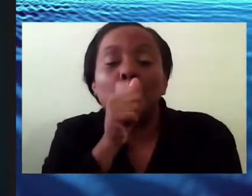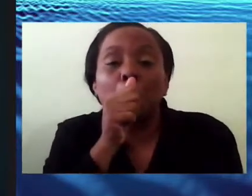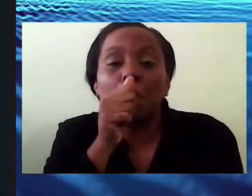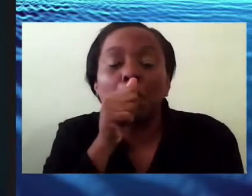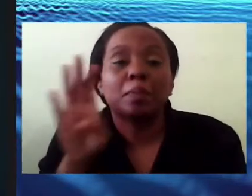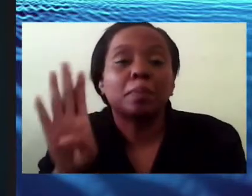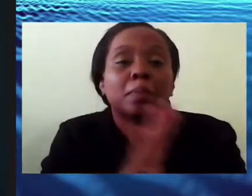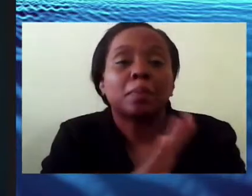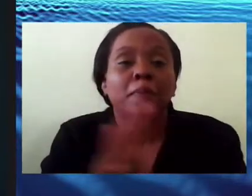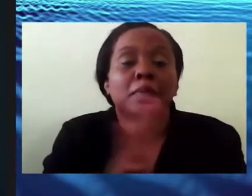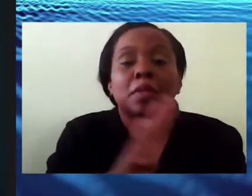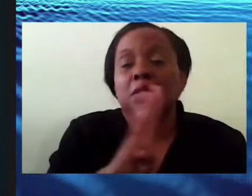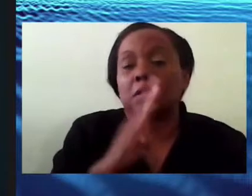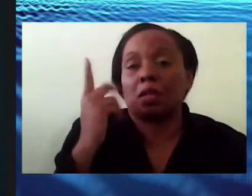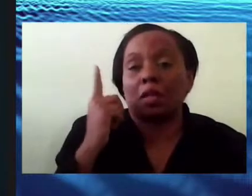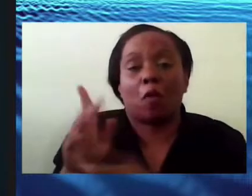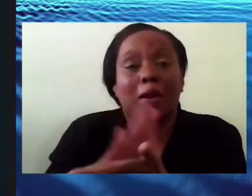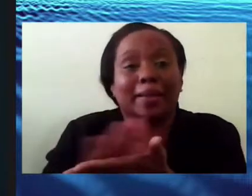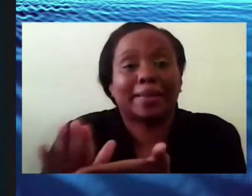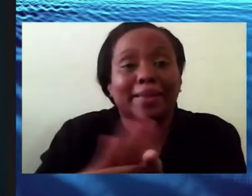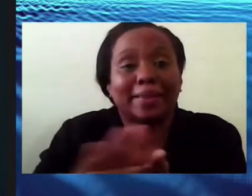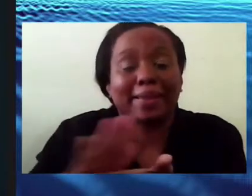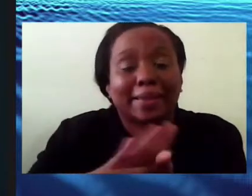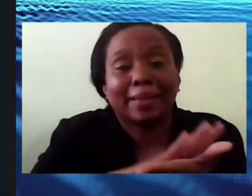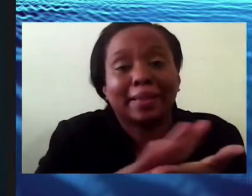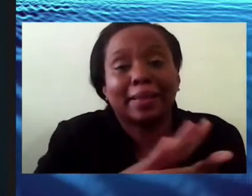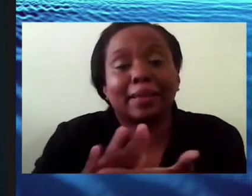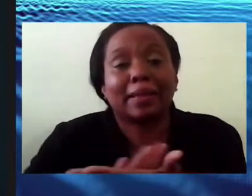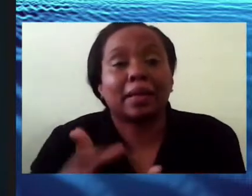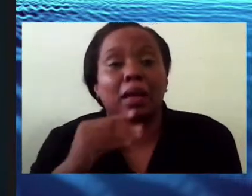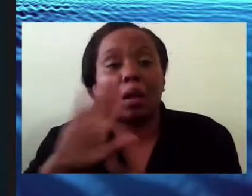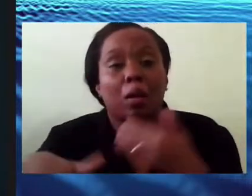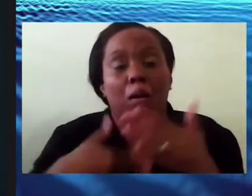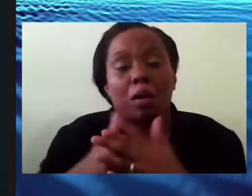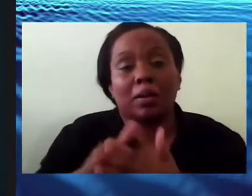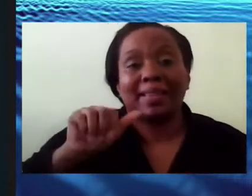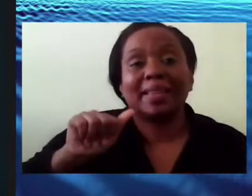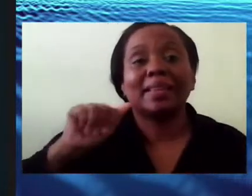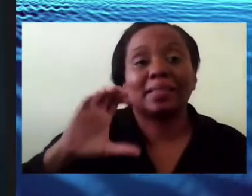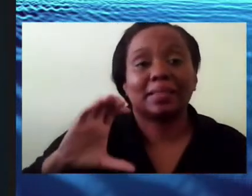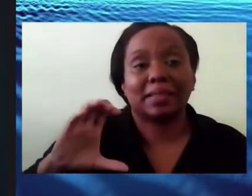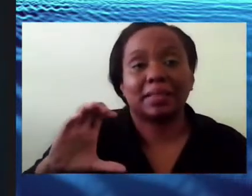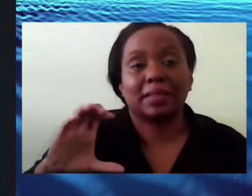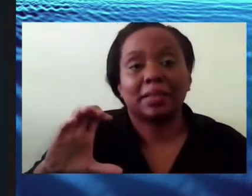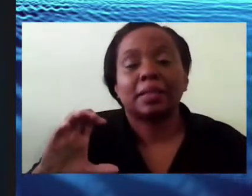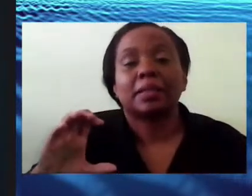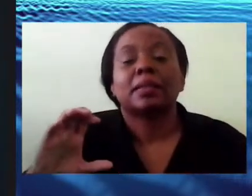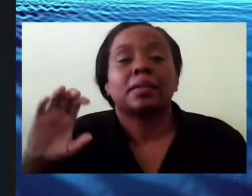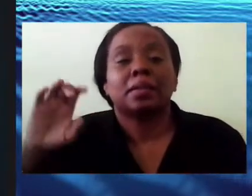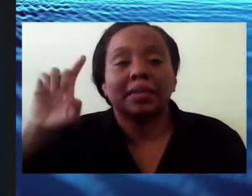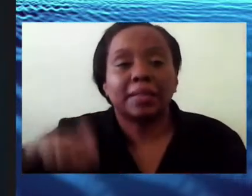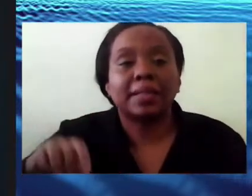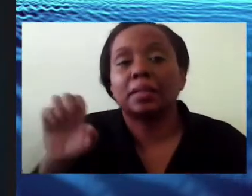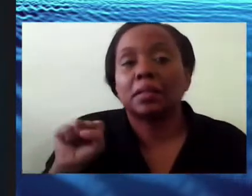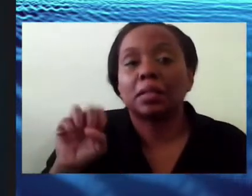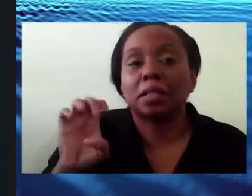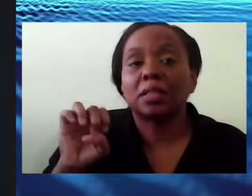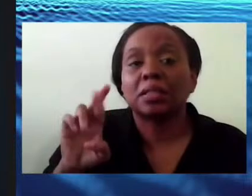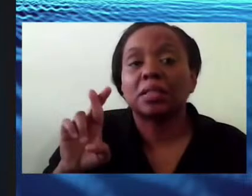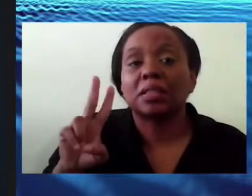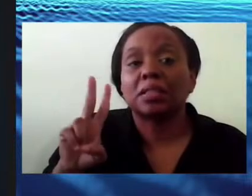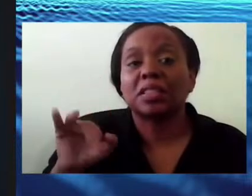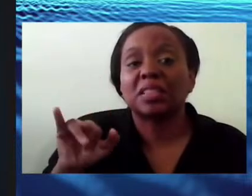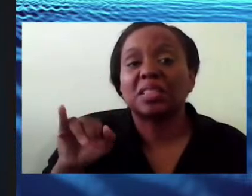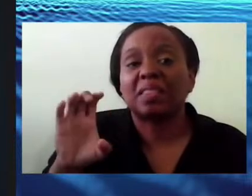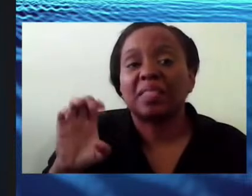after these people pass through the roads. And the AC units across the port will be serviced during the weekend ahead of opening workspaces. The work